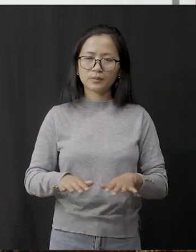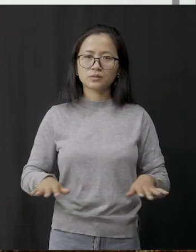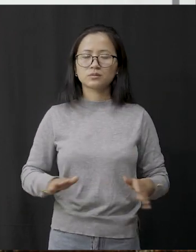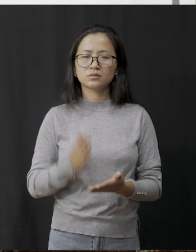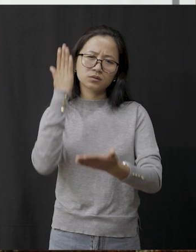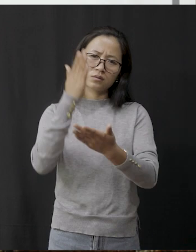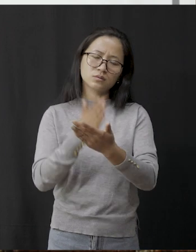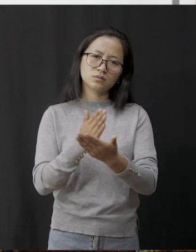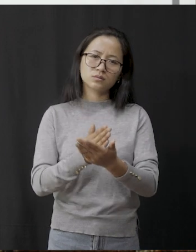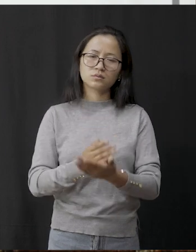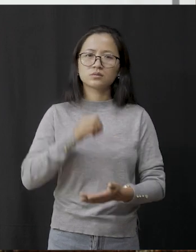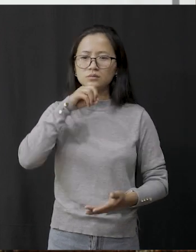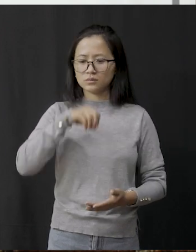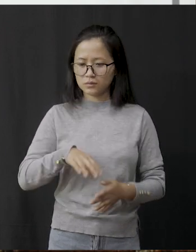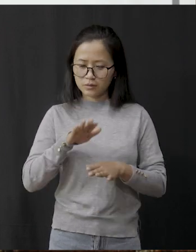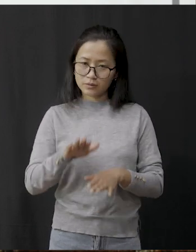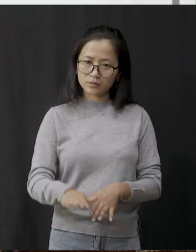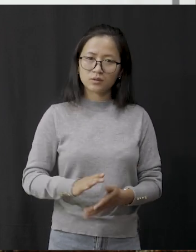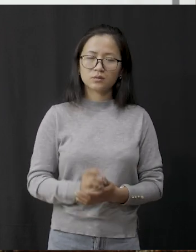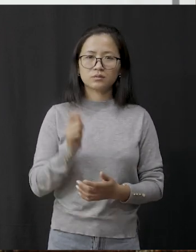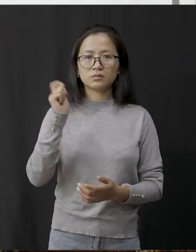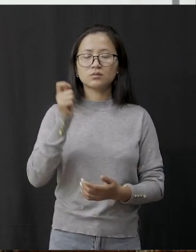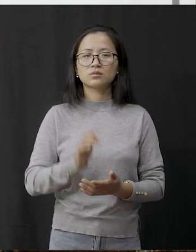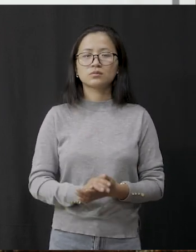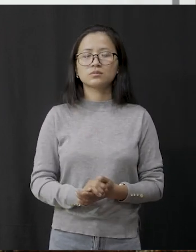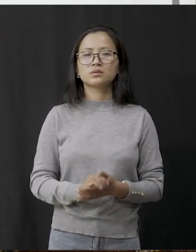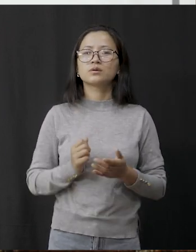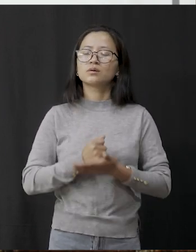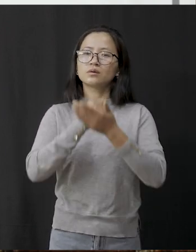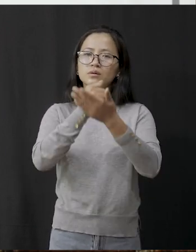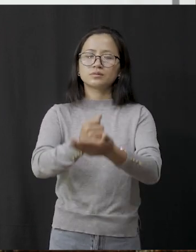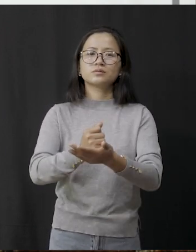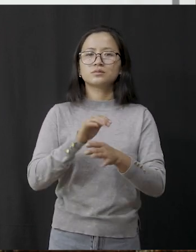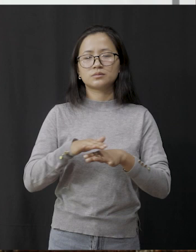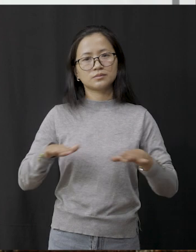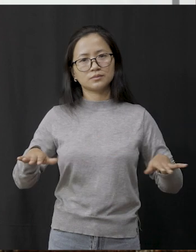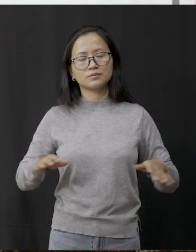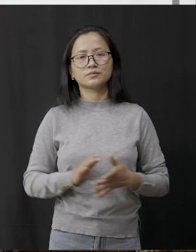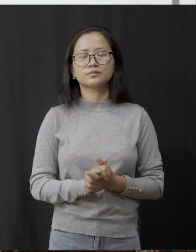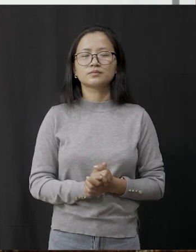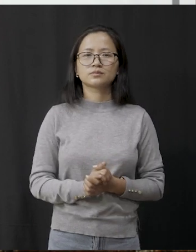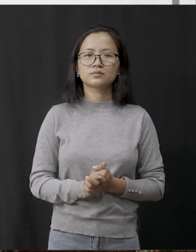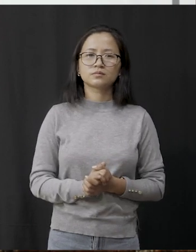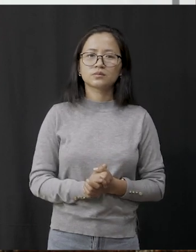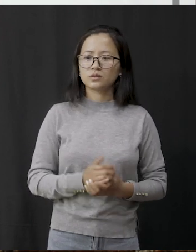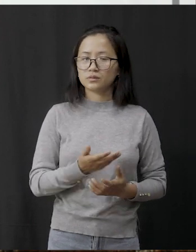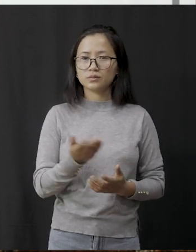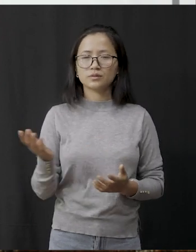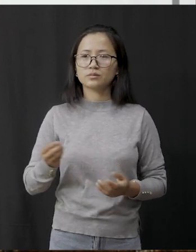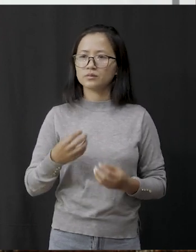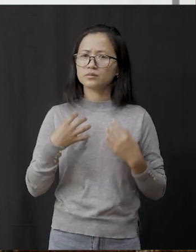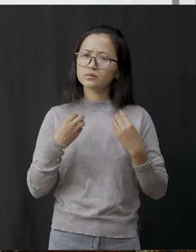labor, and we should all try to help this type of children, because they deserve to go